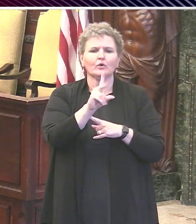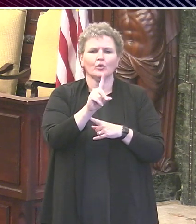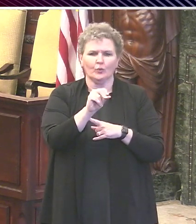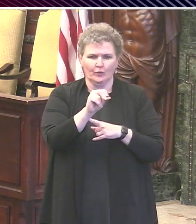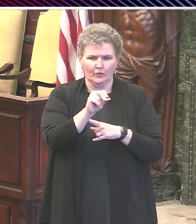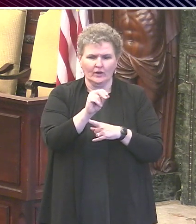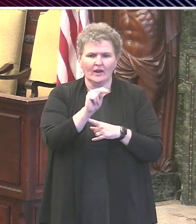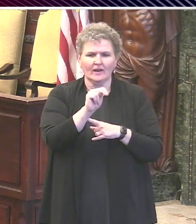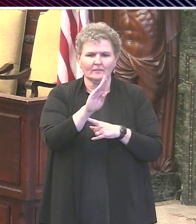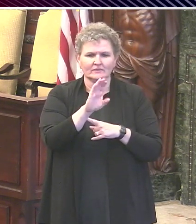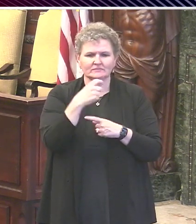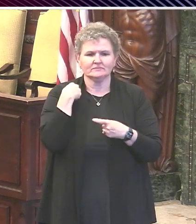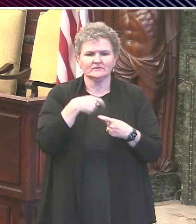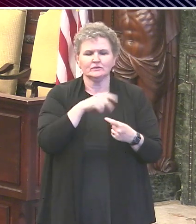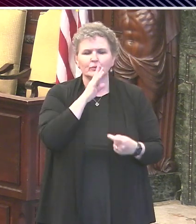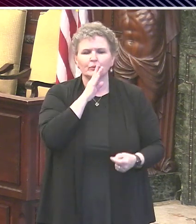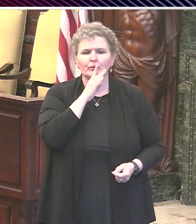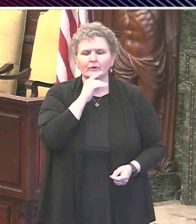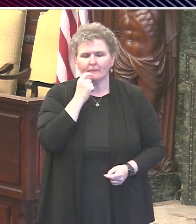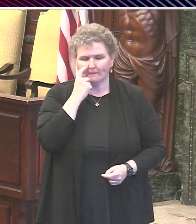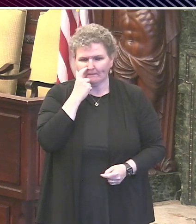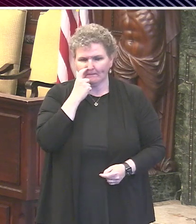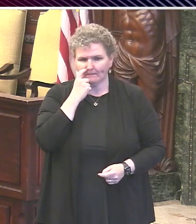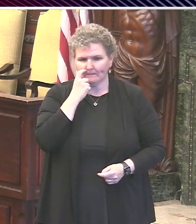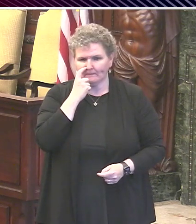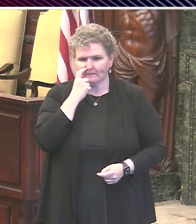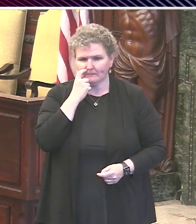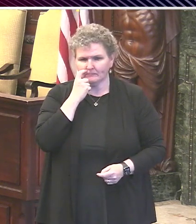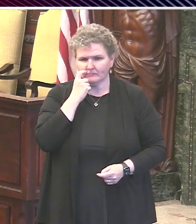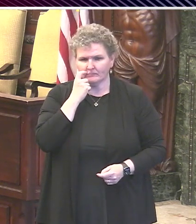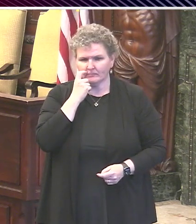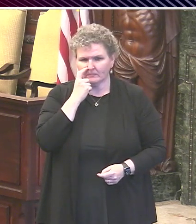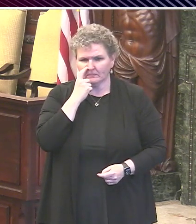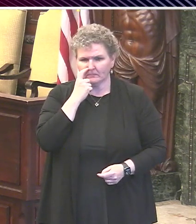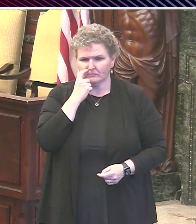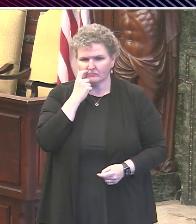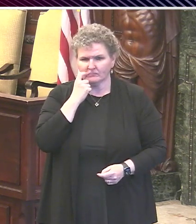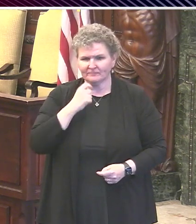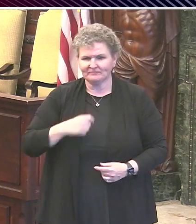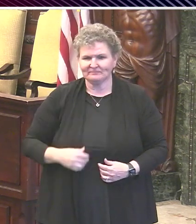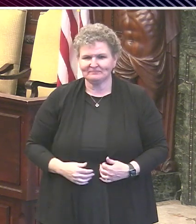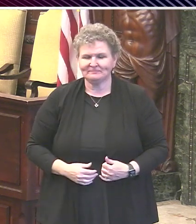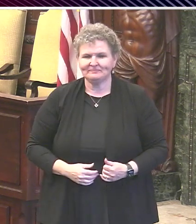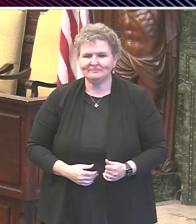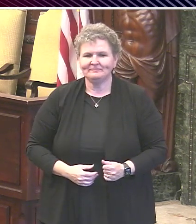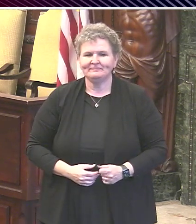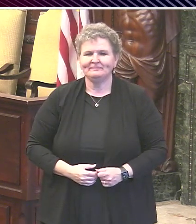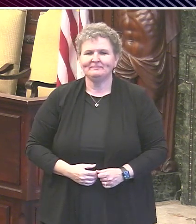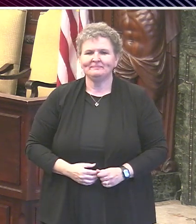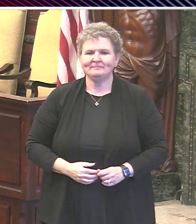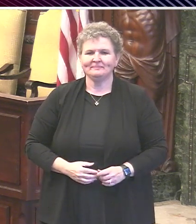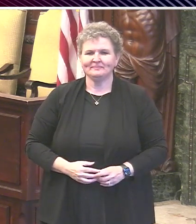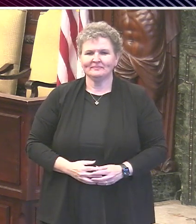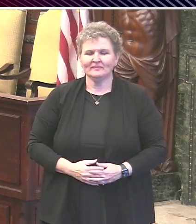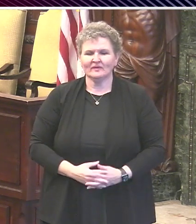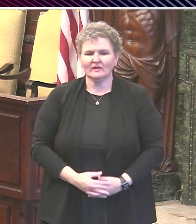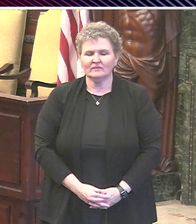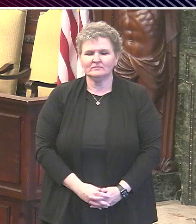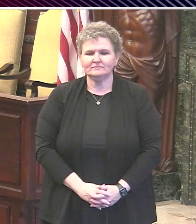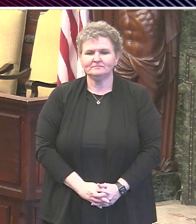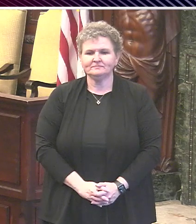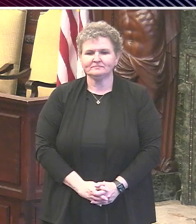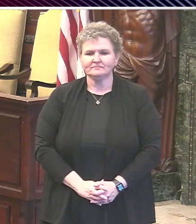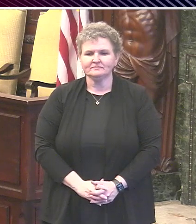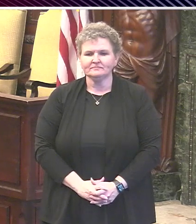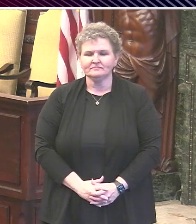Okay. Hi, Kelly. Thank you. Armando. Buenas tardes, Shaira. Buenas tardes. La pregunta es relacionada con el COVID